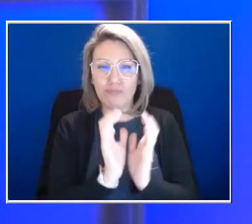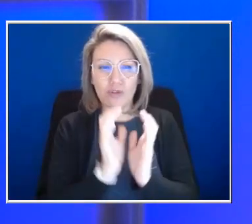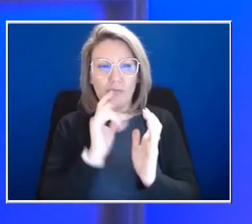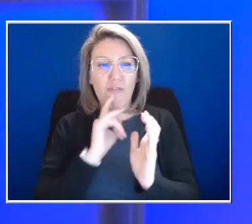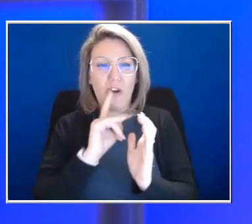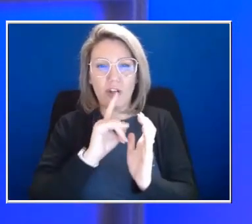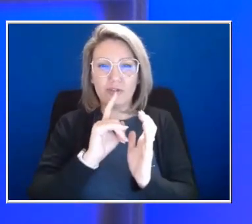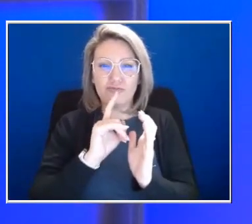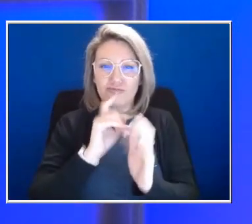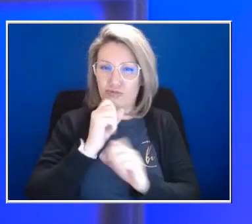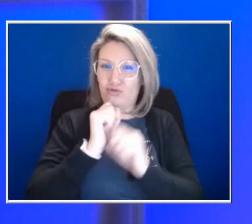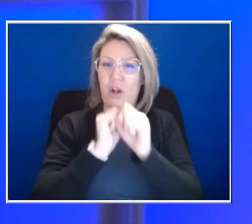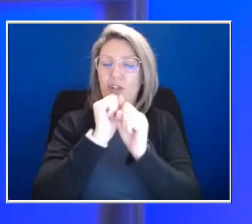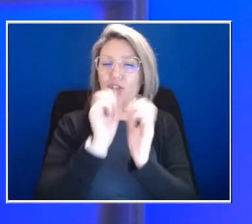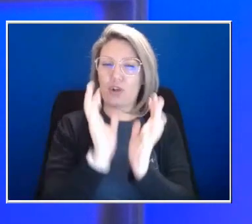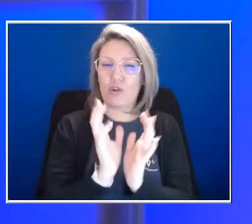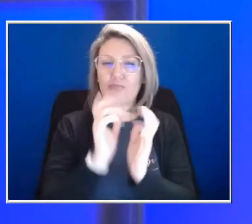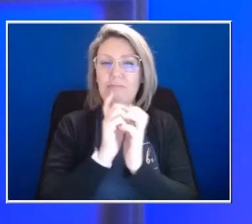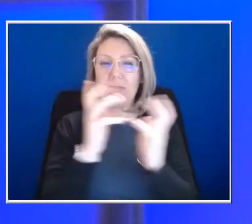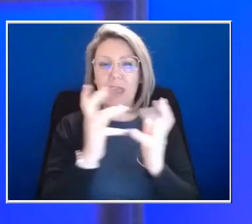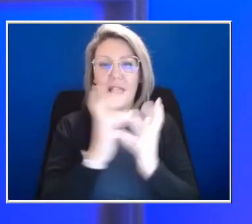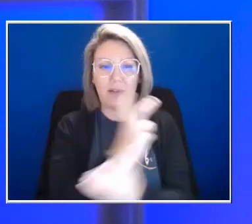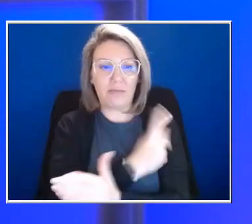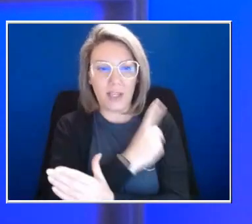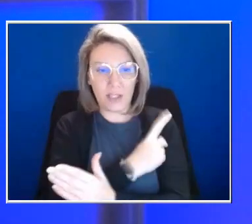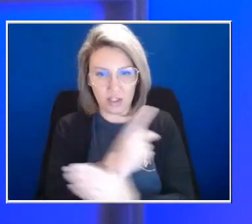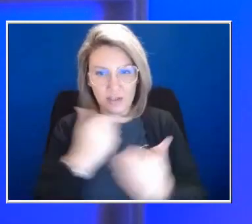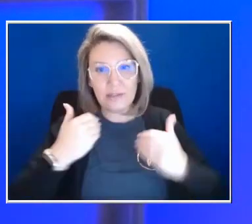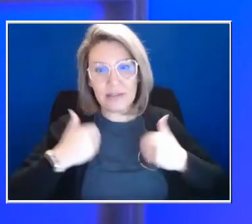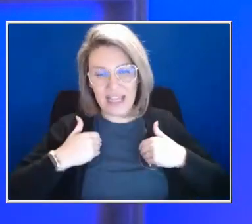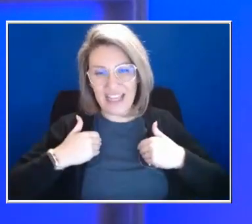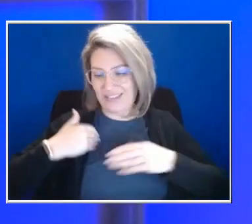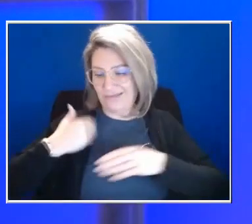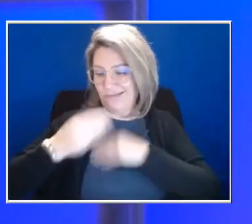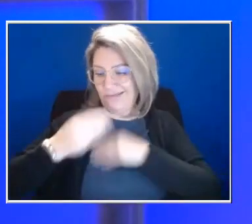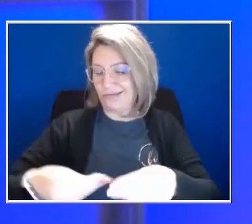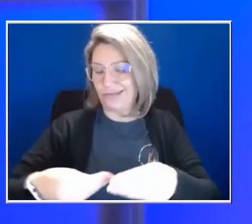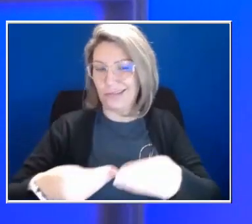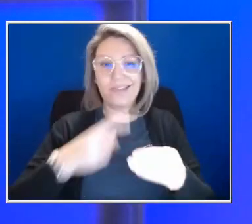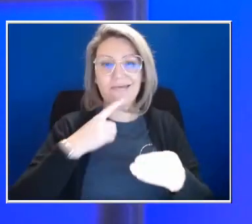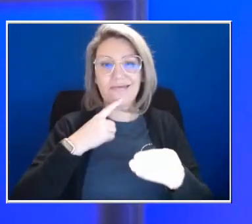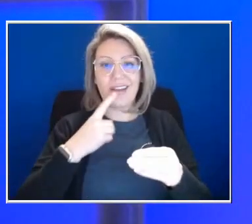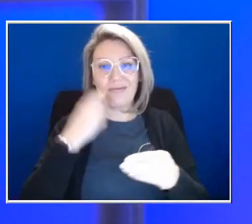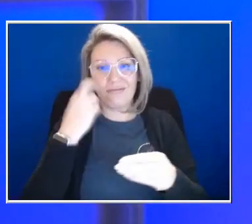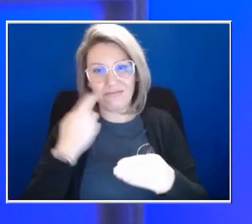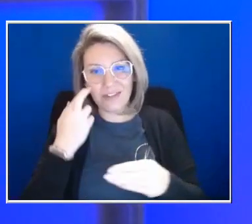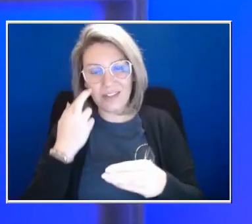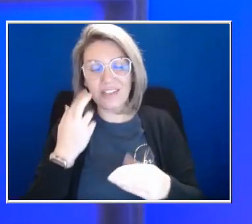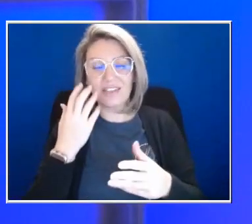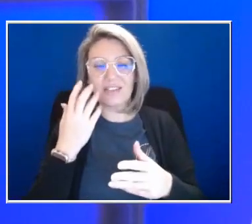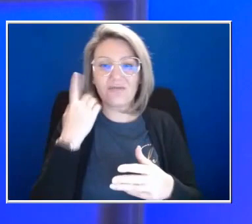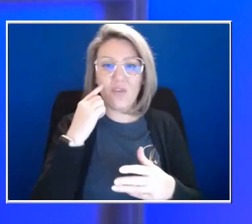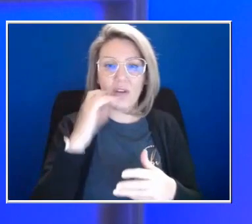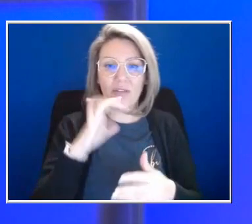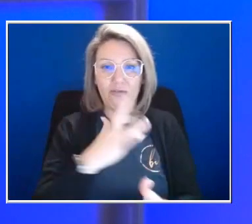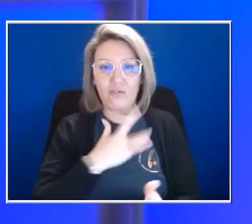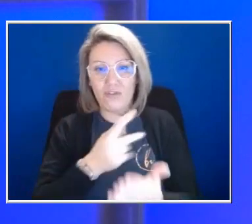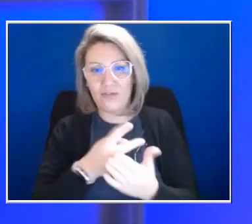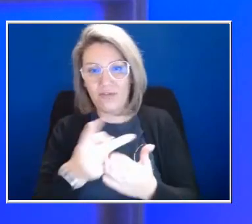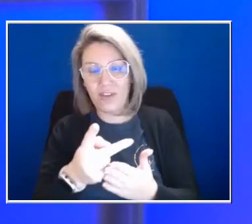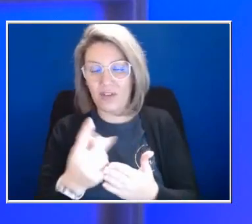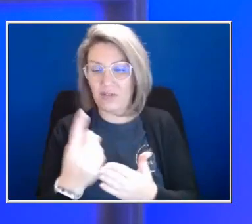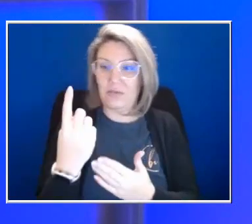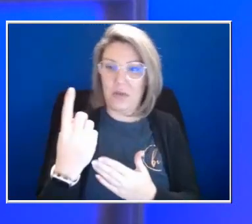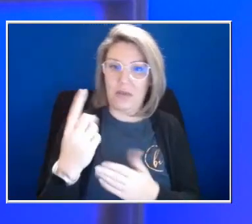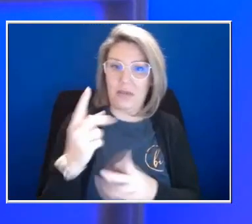a lot of patients do have genetic underpinnings of what their heart failure is, and it has a lot of implications. One, for the patient themselves,